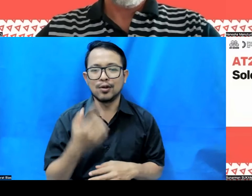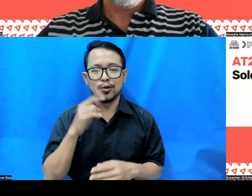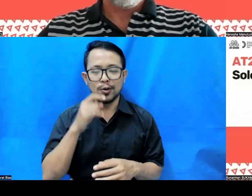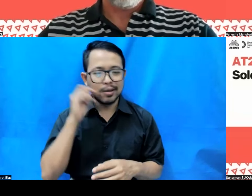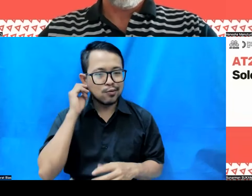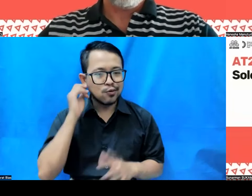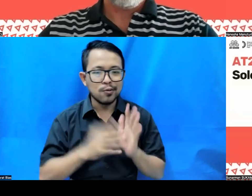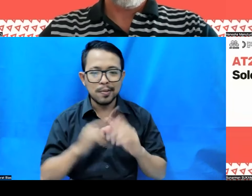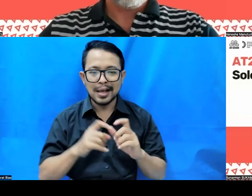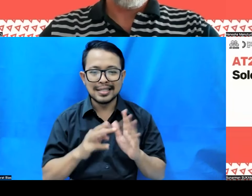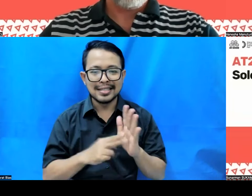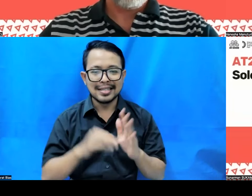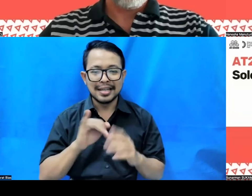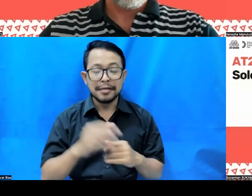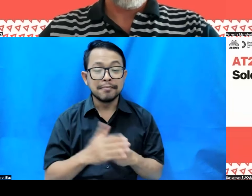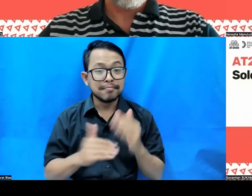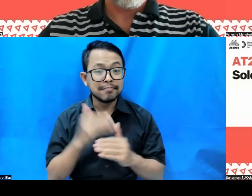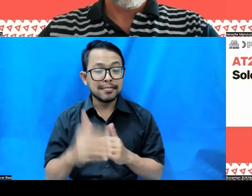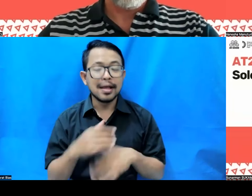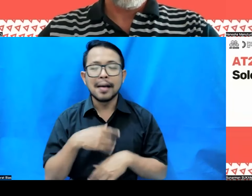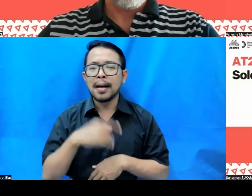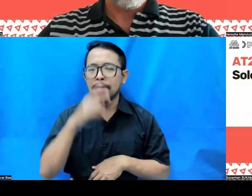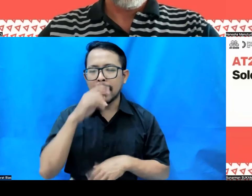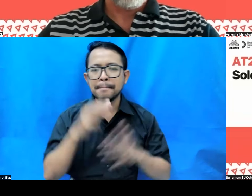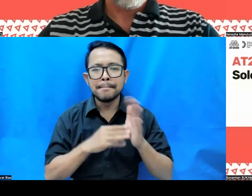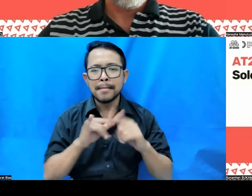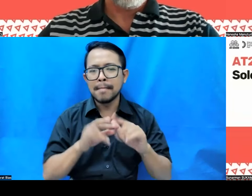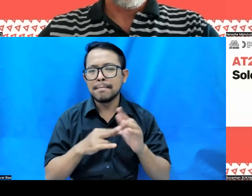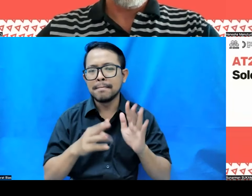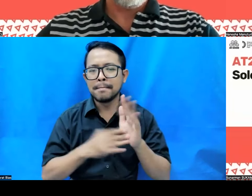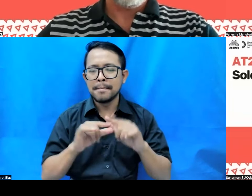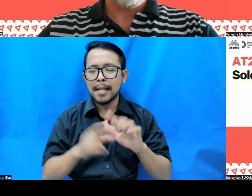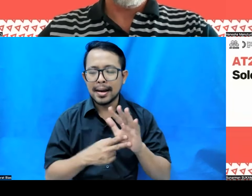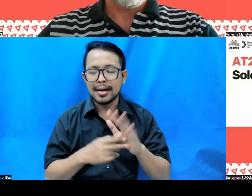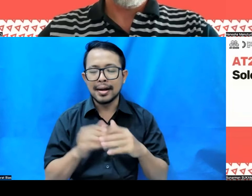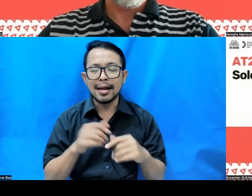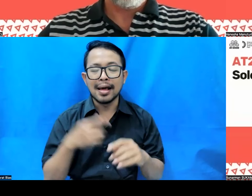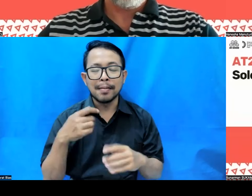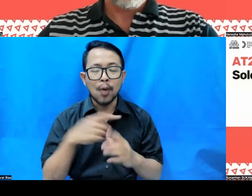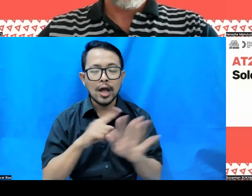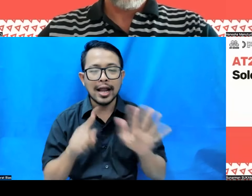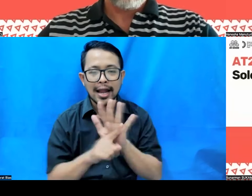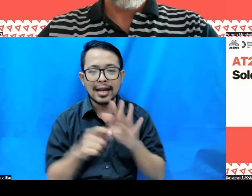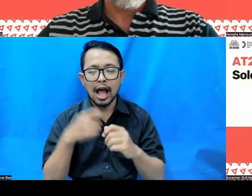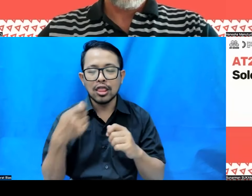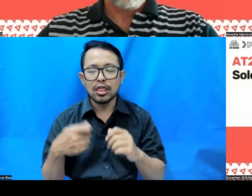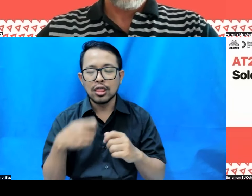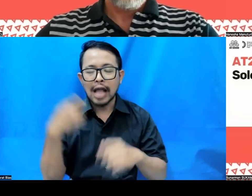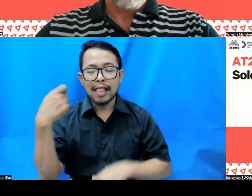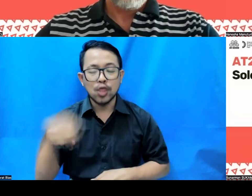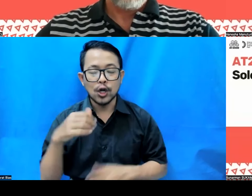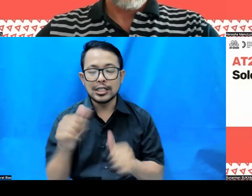thank you once again to Bu Mani. Now I would like to invite Pak Sunarman Sukamto as the representative from the Presidential Office